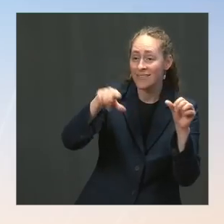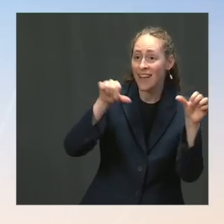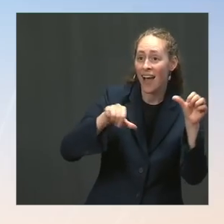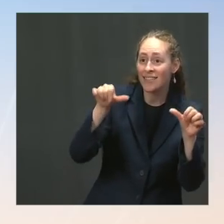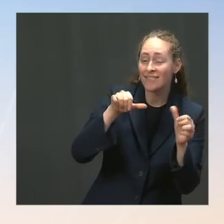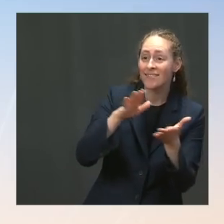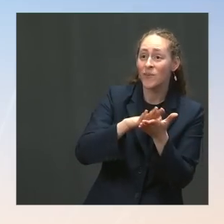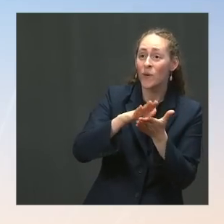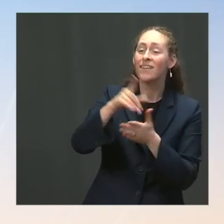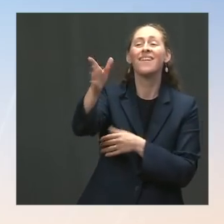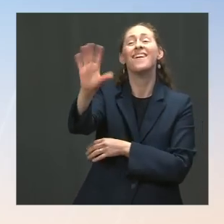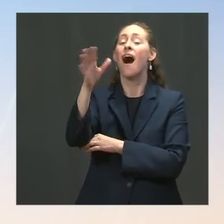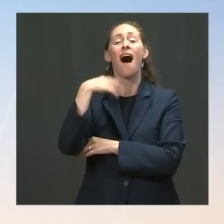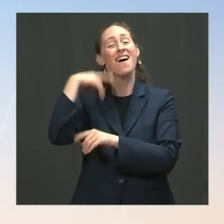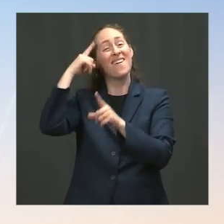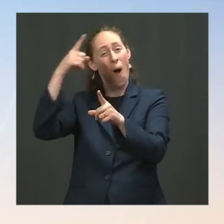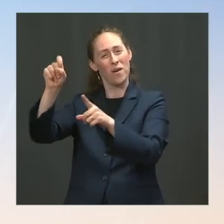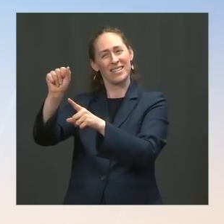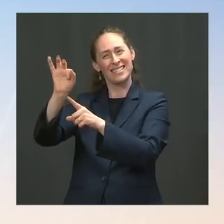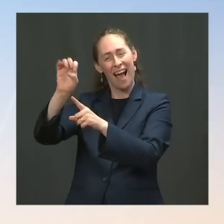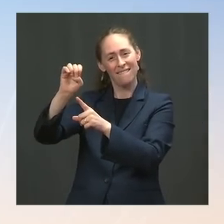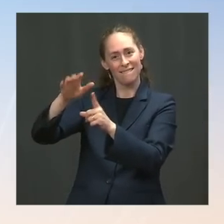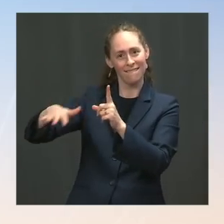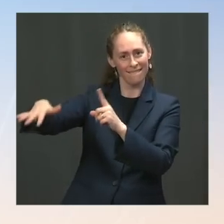And I'll be back for that. Thank you. Thank you.